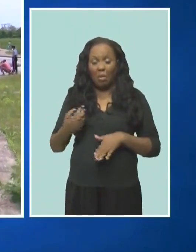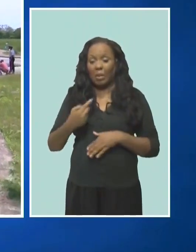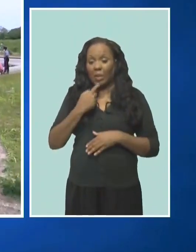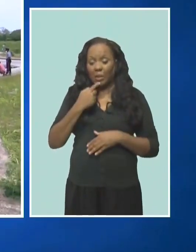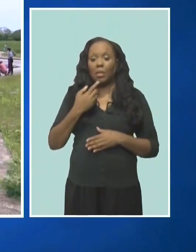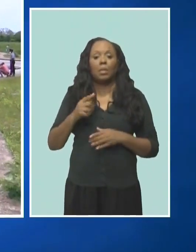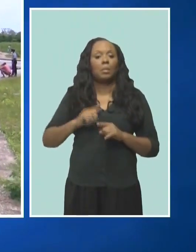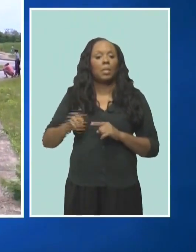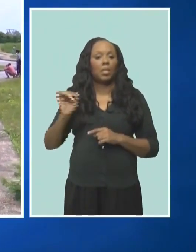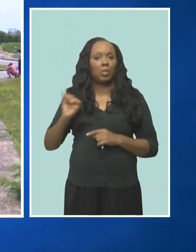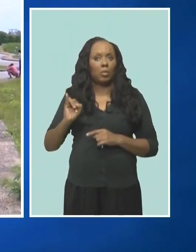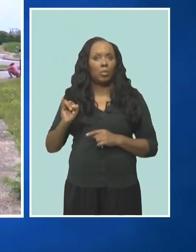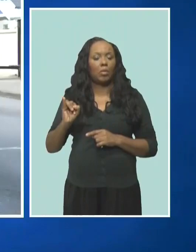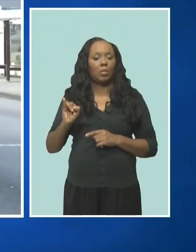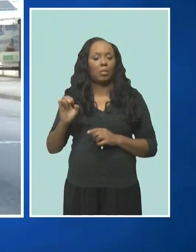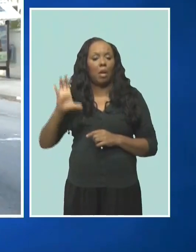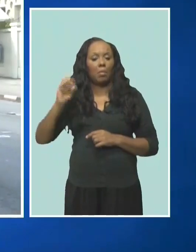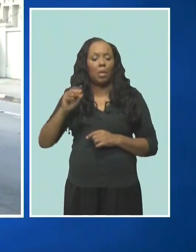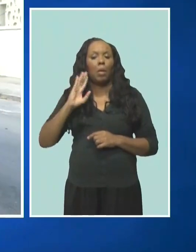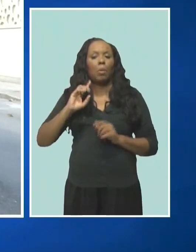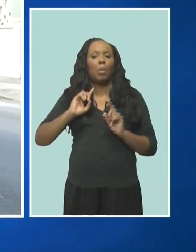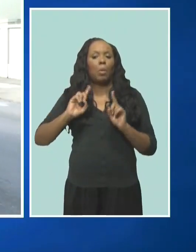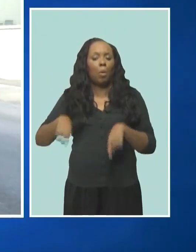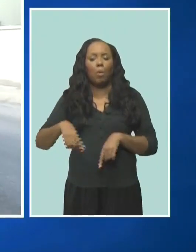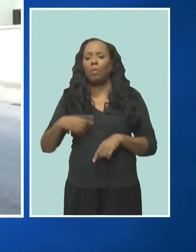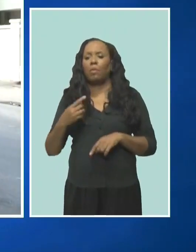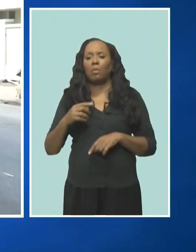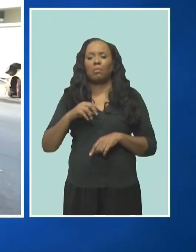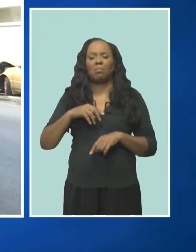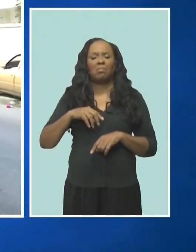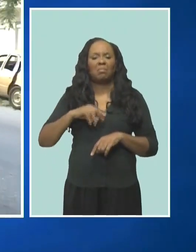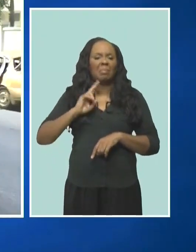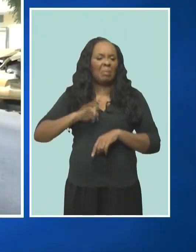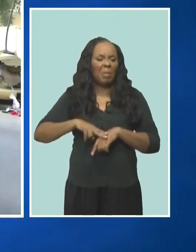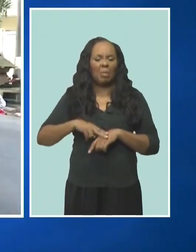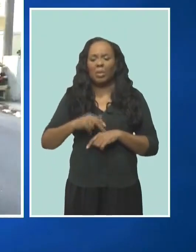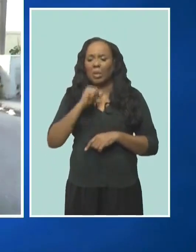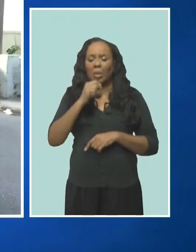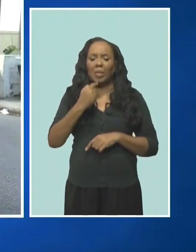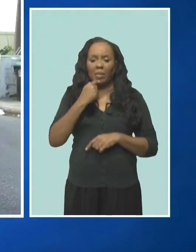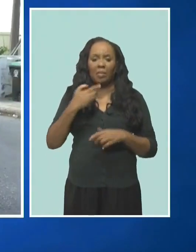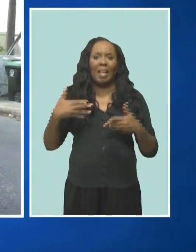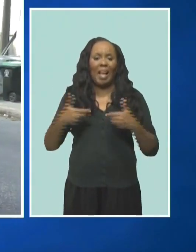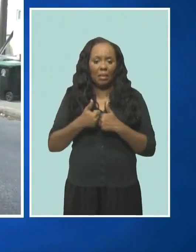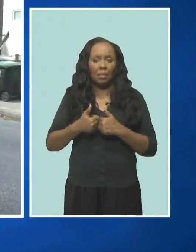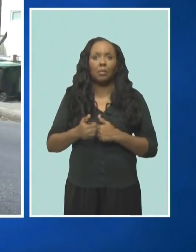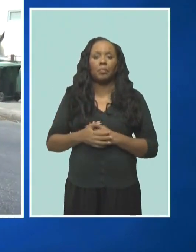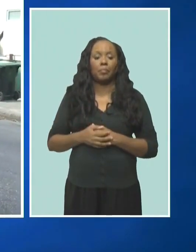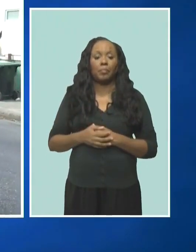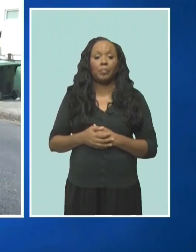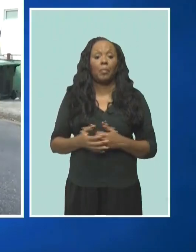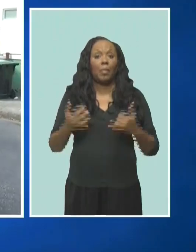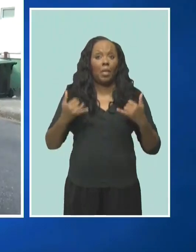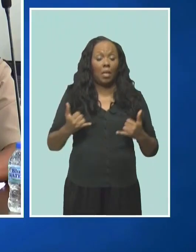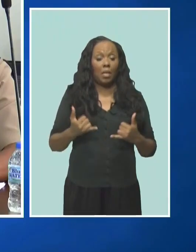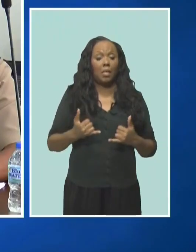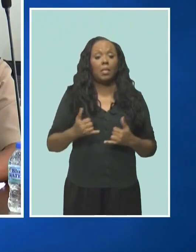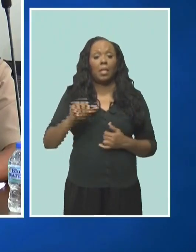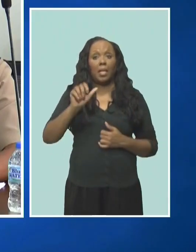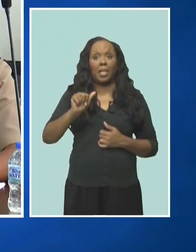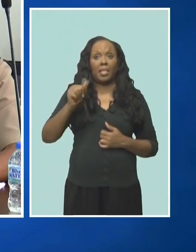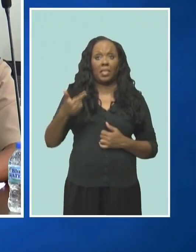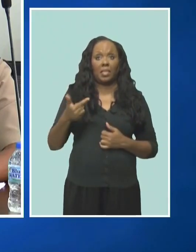been outlined in the recently developed road traffic investigation policy. Addressing a press conference, Attorney